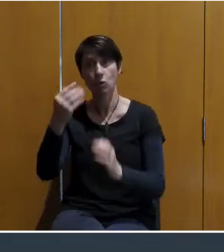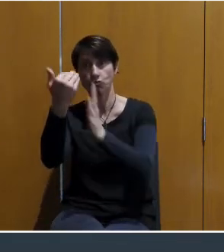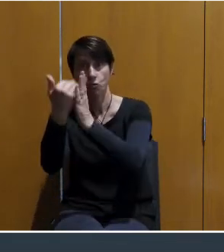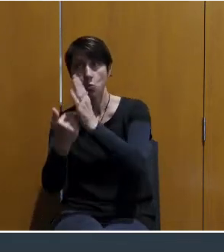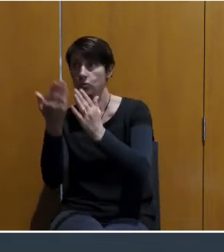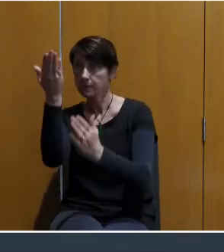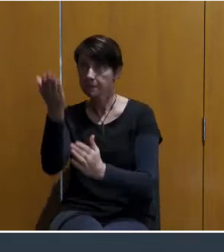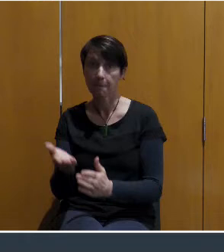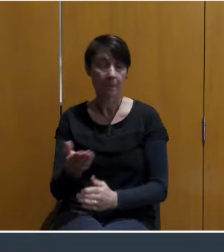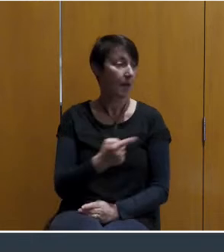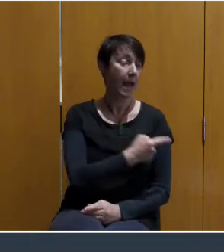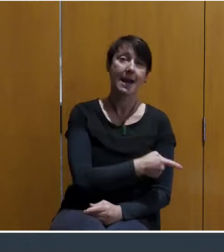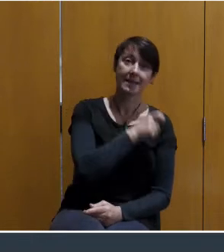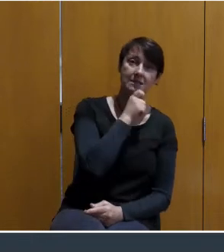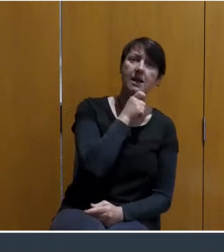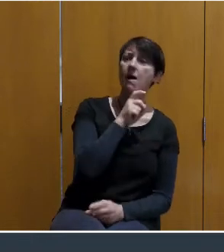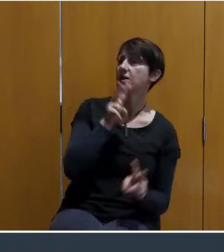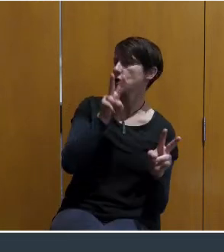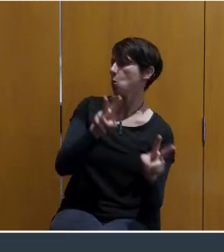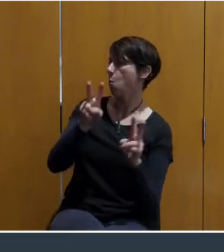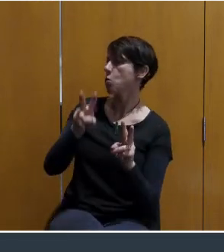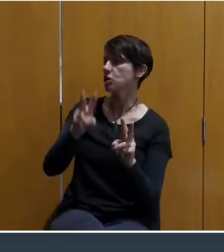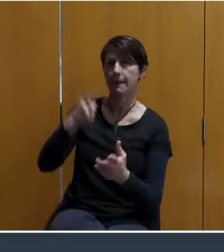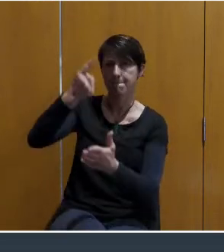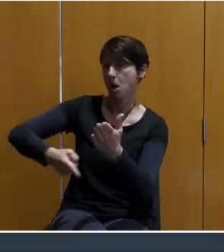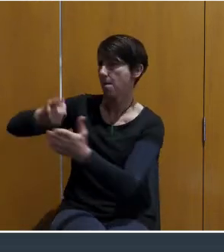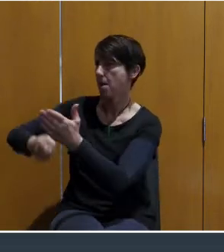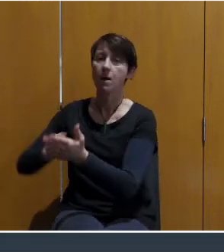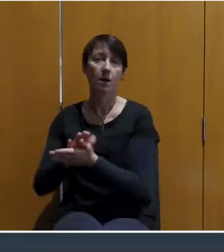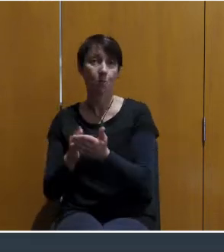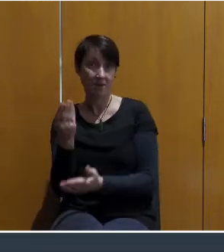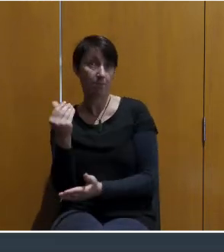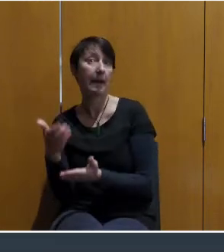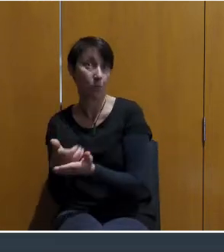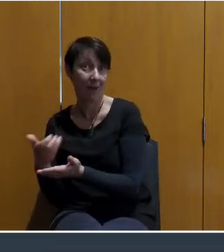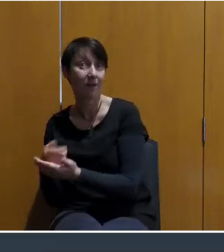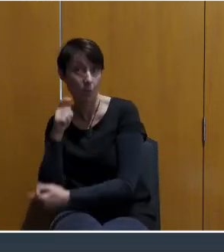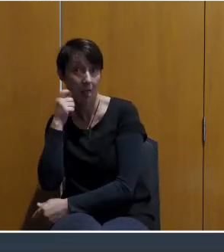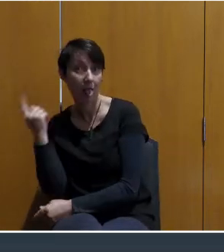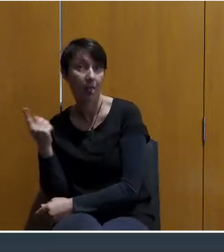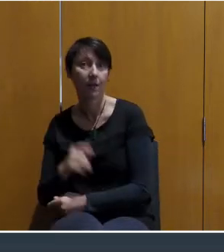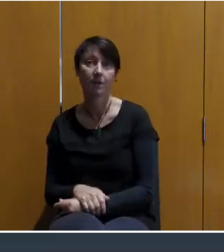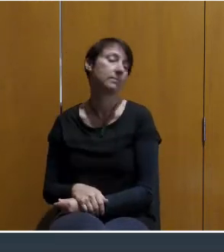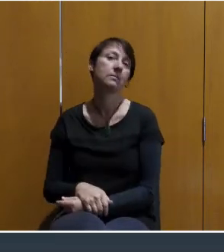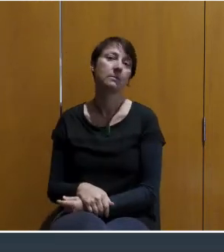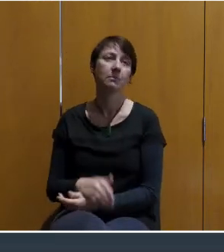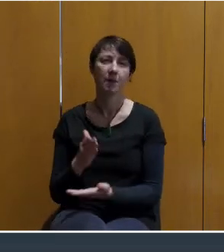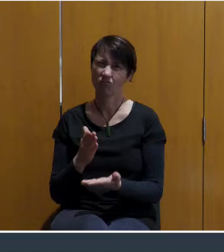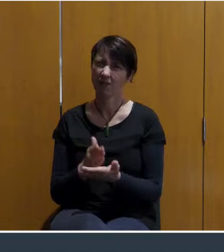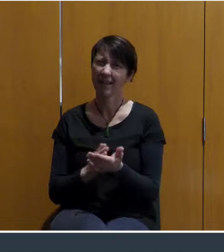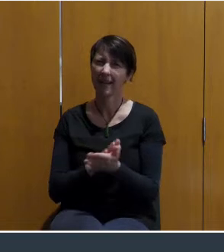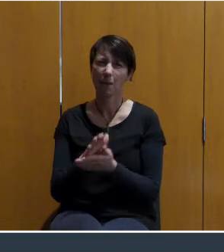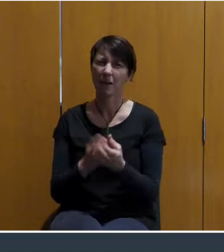control is being swamped down with more important infringement matters, concerns and paperwork is really just not good